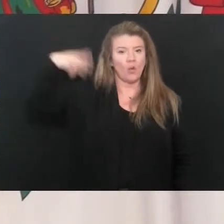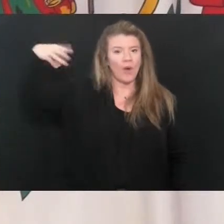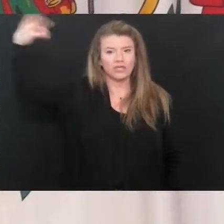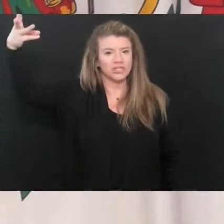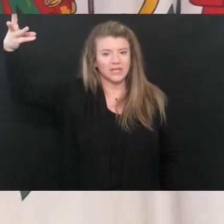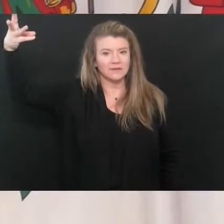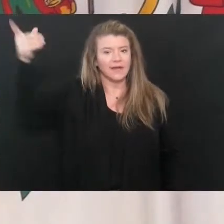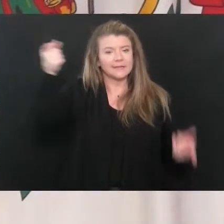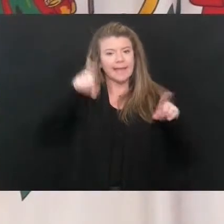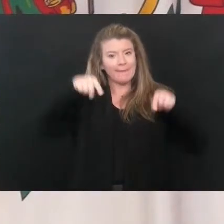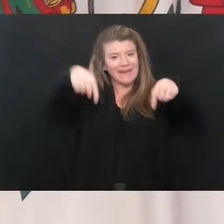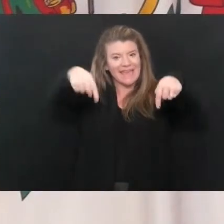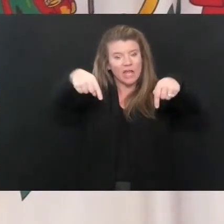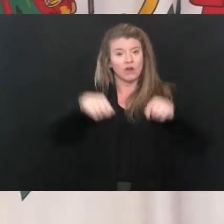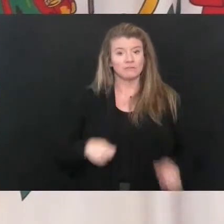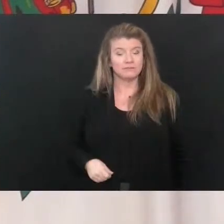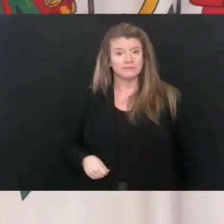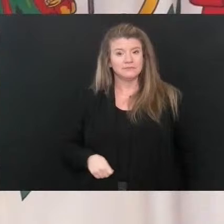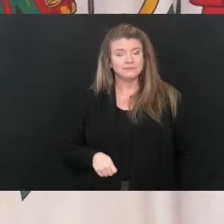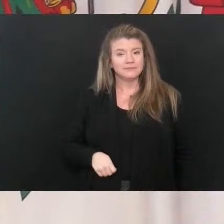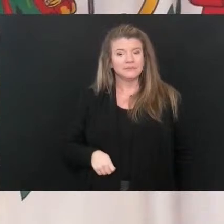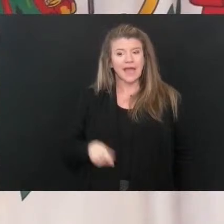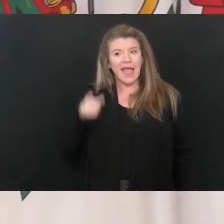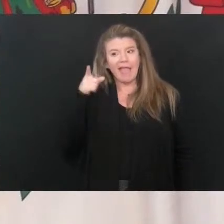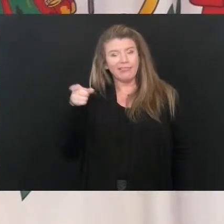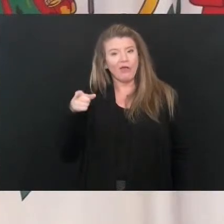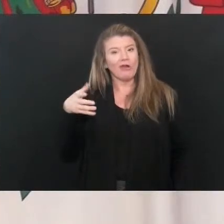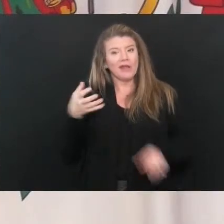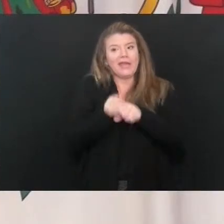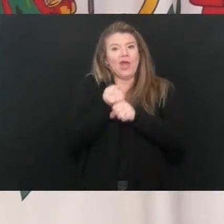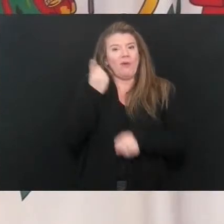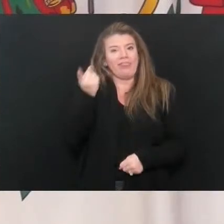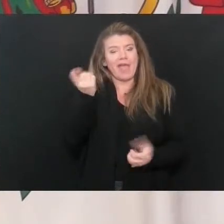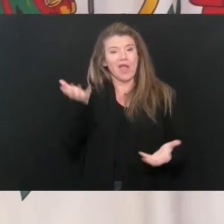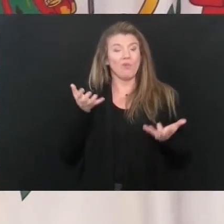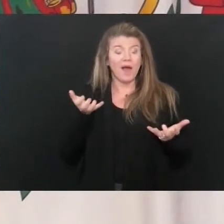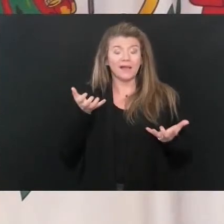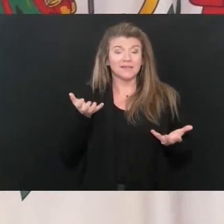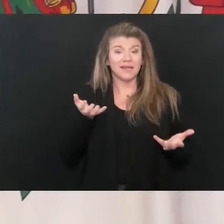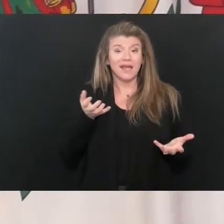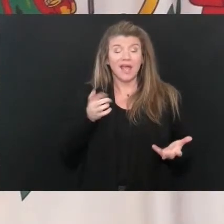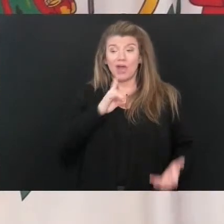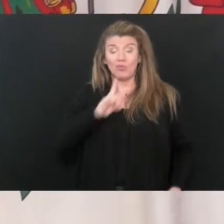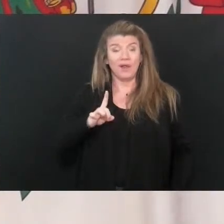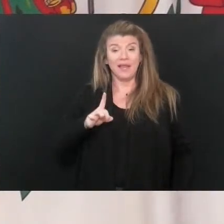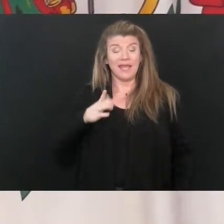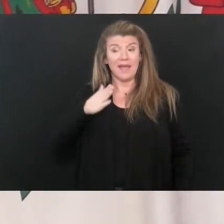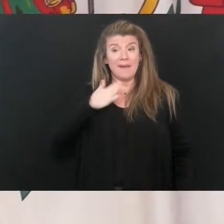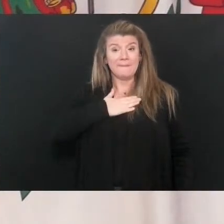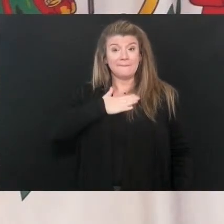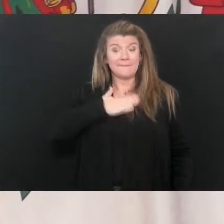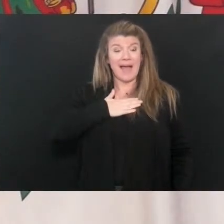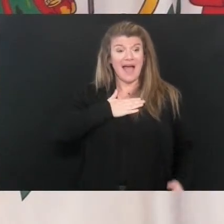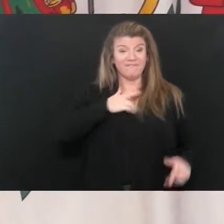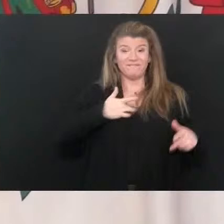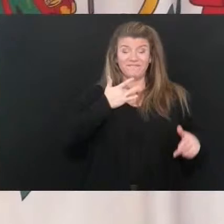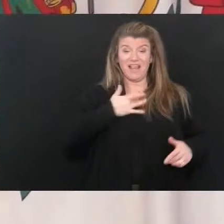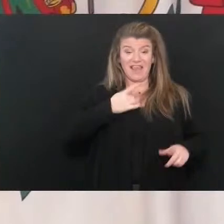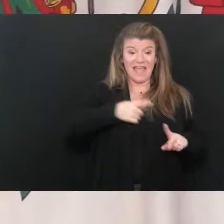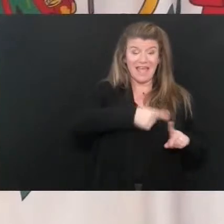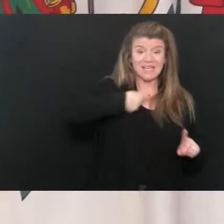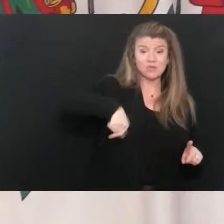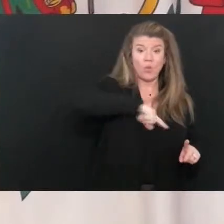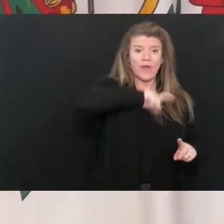they? They absolutely, without any question in my mind, all of our coal companies should step up, and when things are